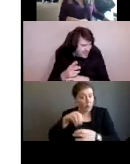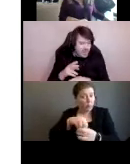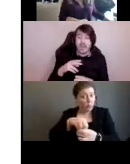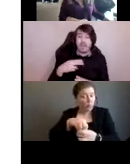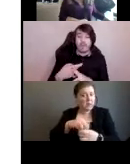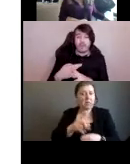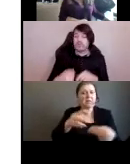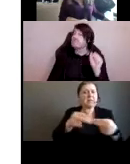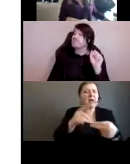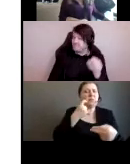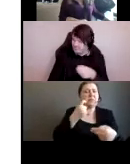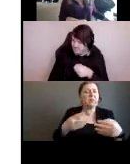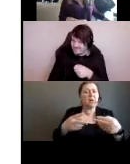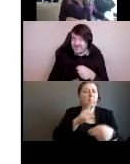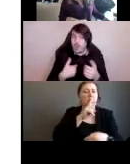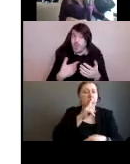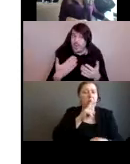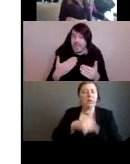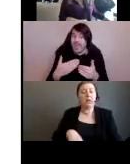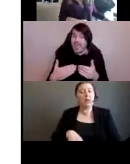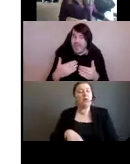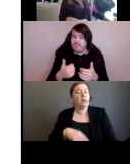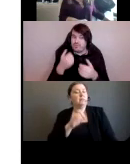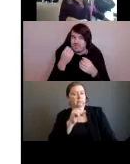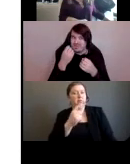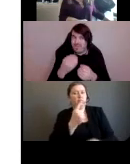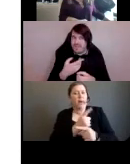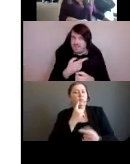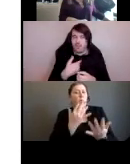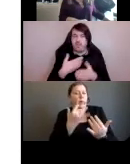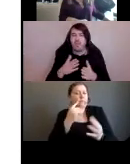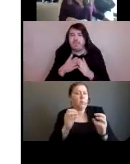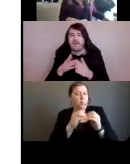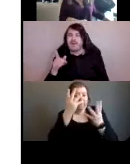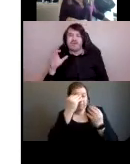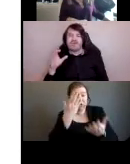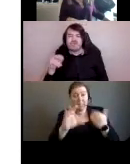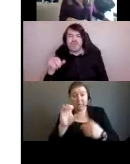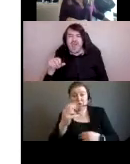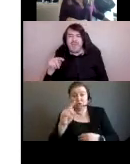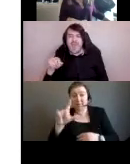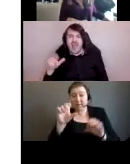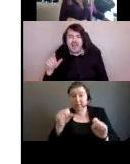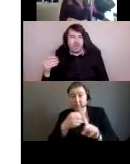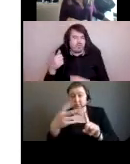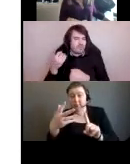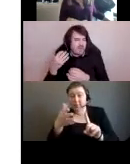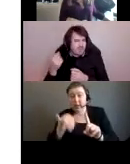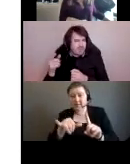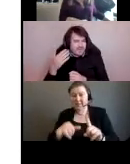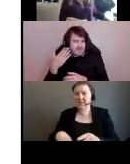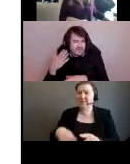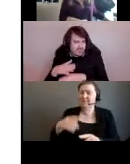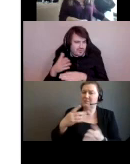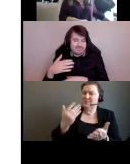more information in that area. Maybe I can ask Chantel if she has got other information on that as well. Sorry, Christine, can you read the question